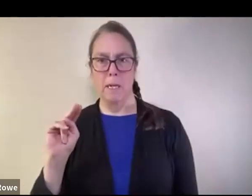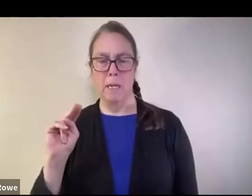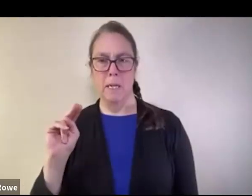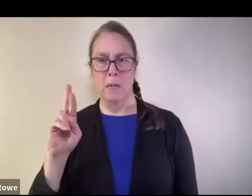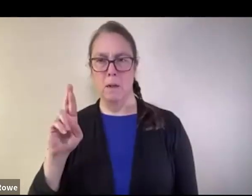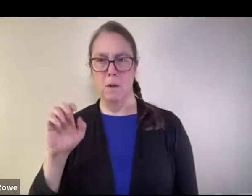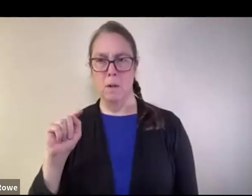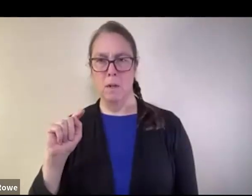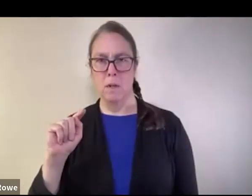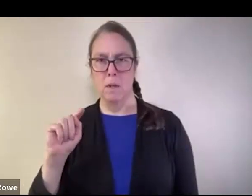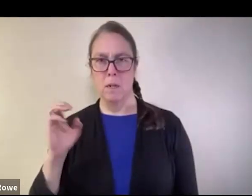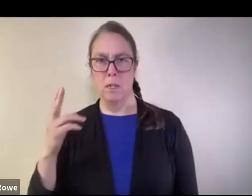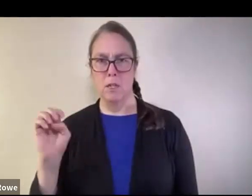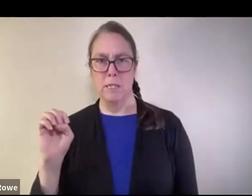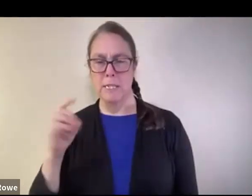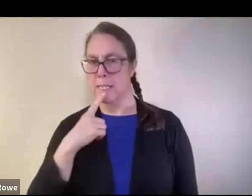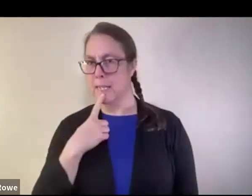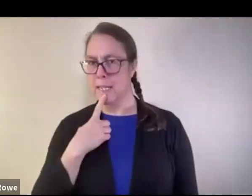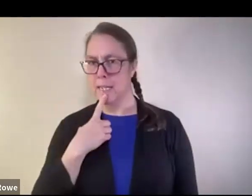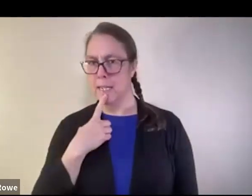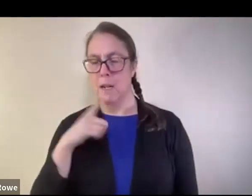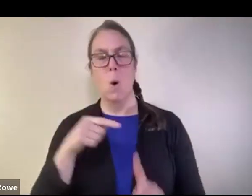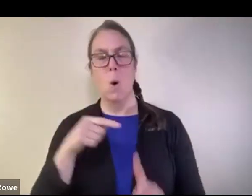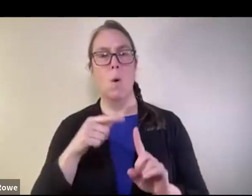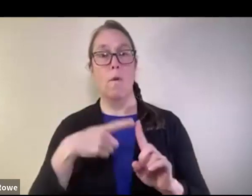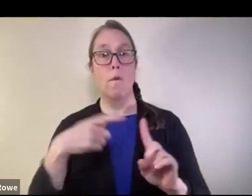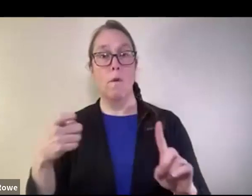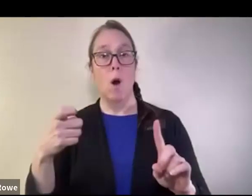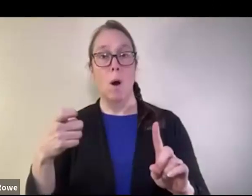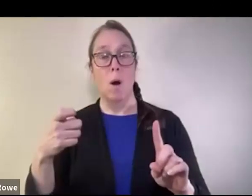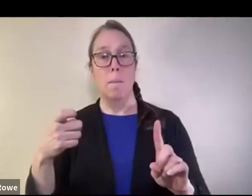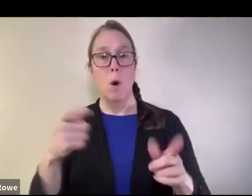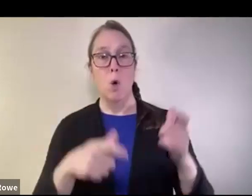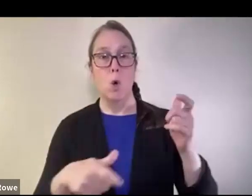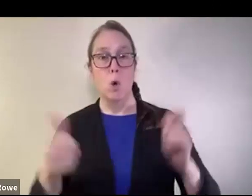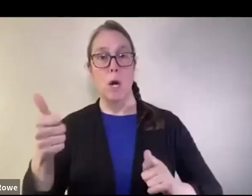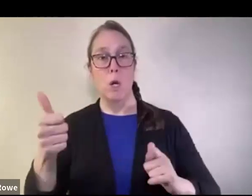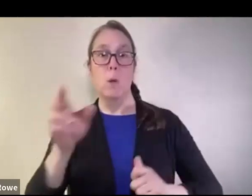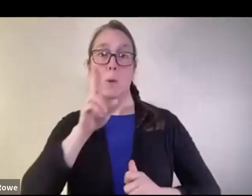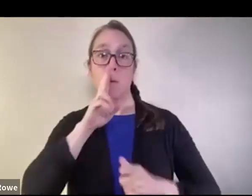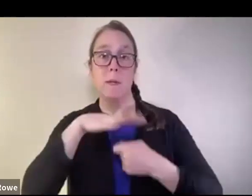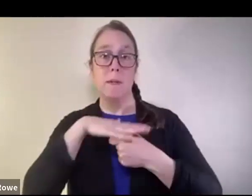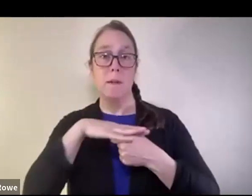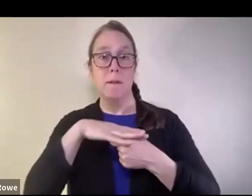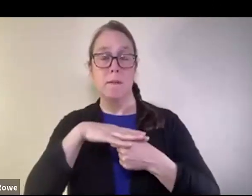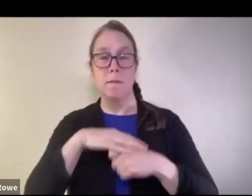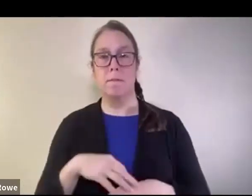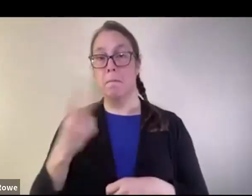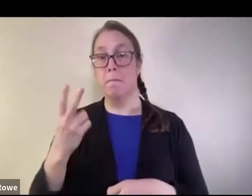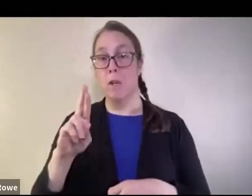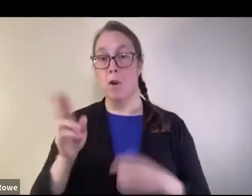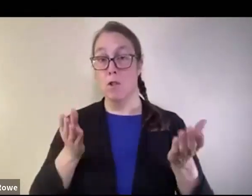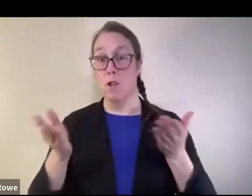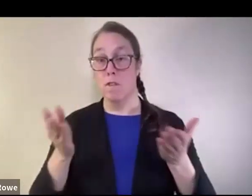Retty has said that she is from the greater Houston area. VR services as a whole have not